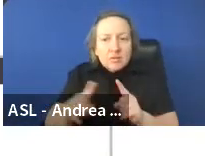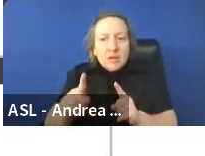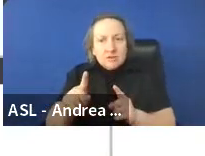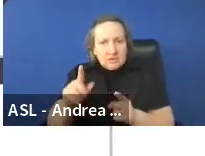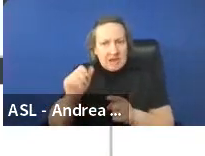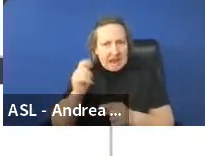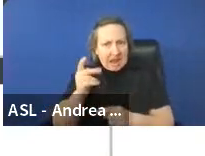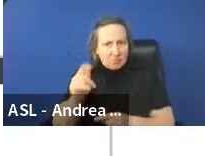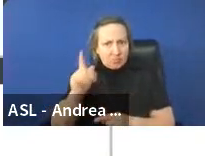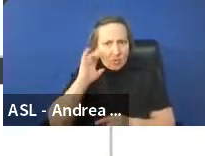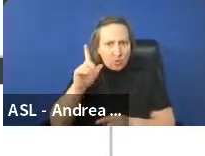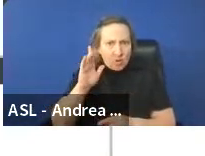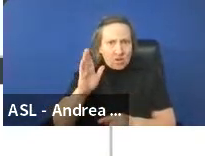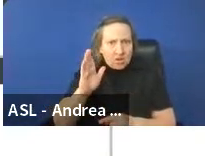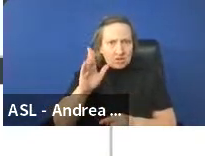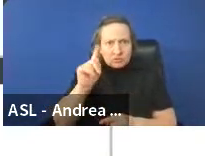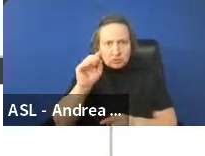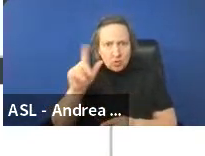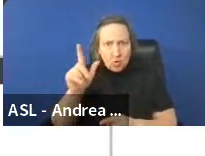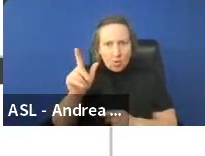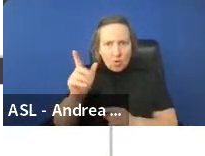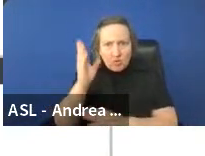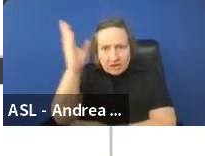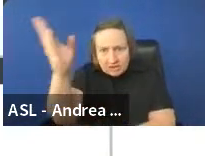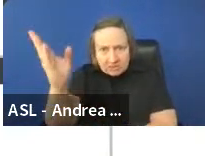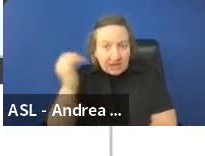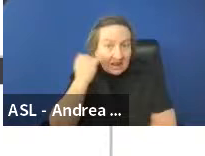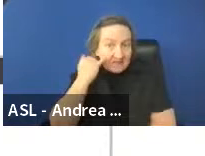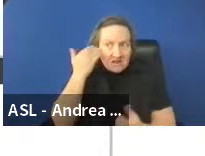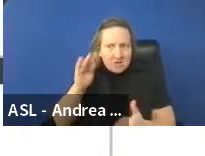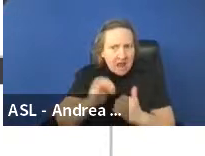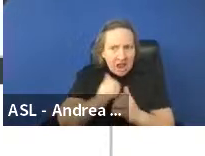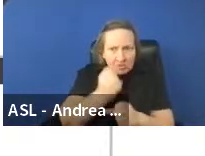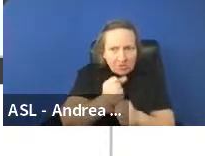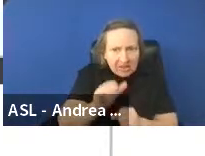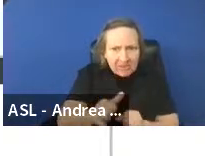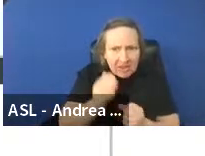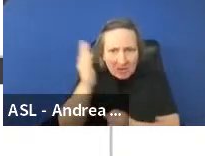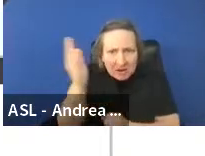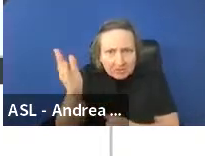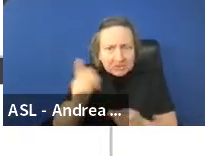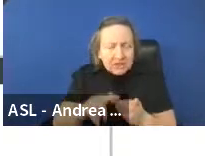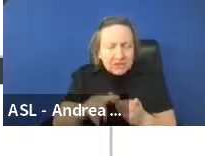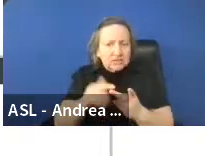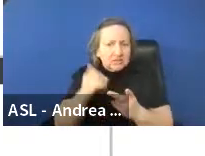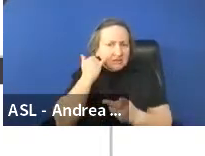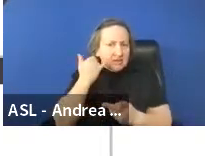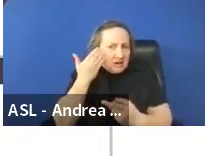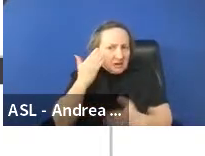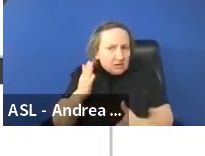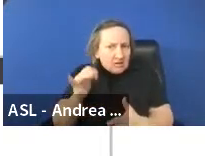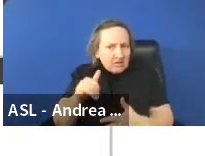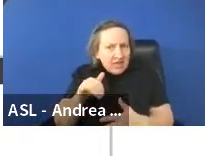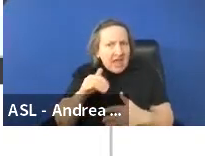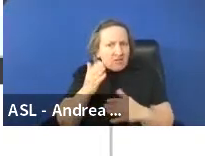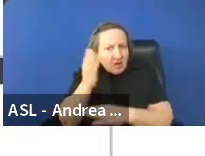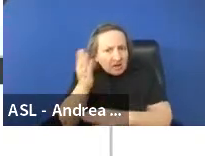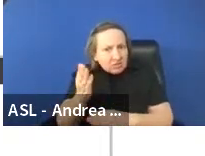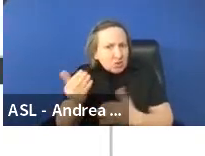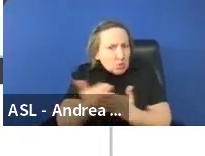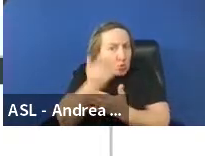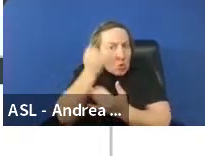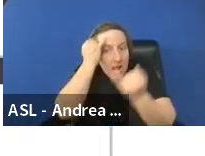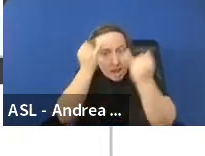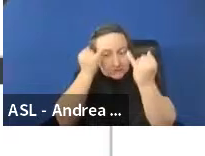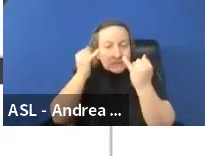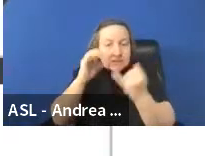And if I don't know how you're coming up with that recommendation, if I don't know that recommendation is really based on new thinking and